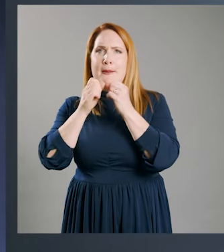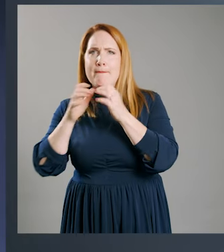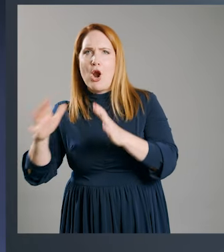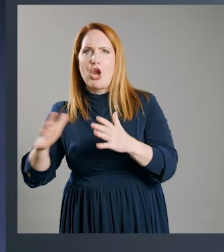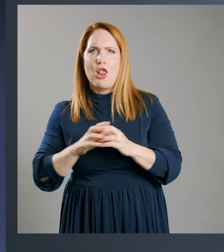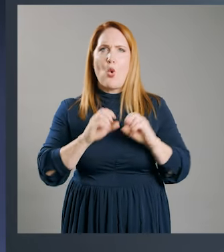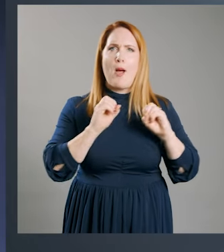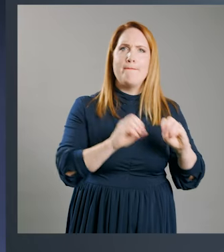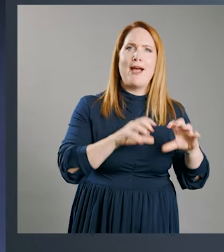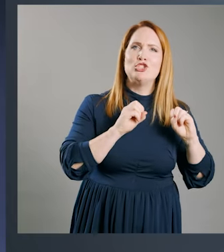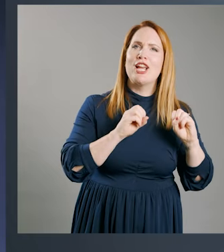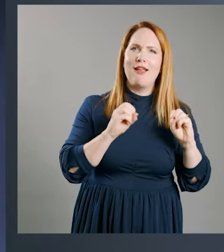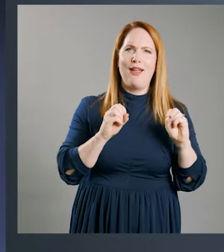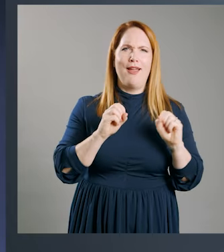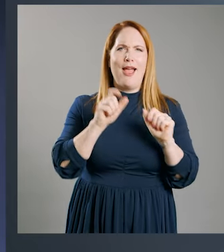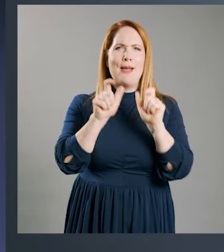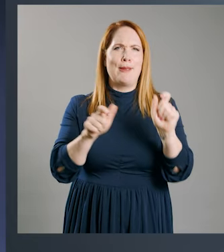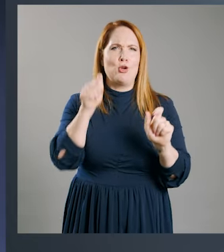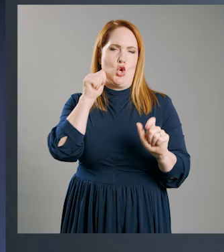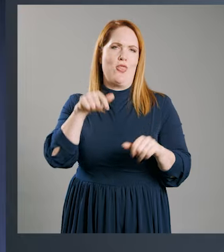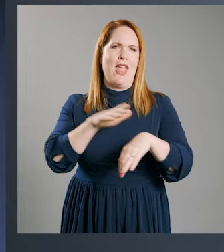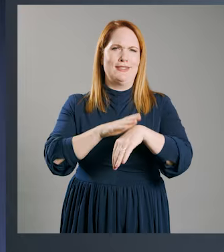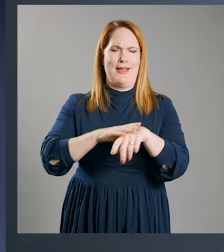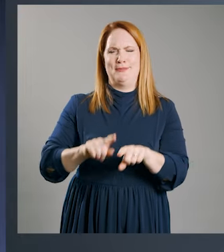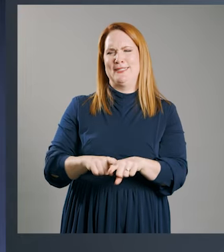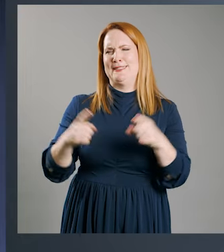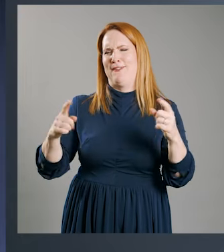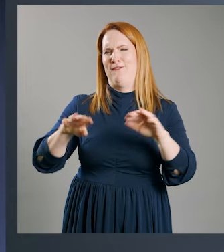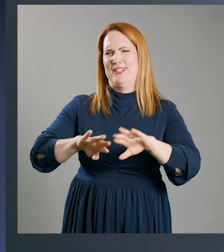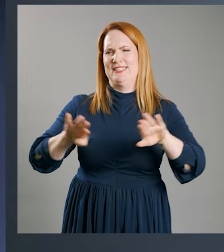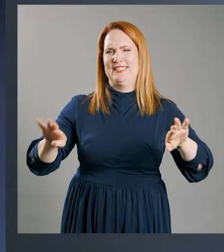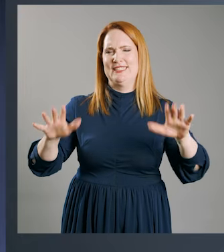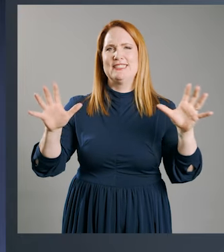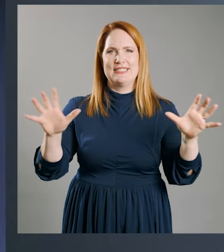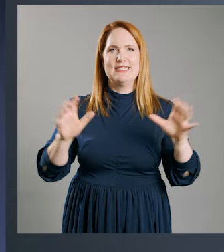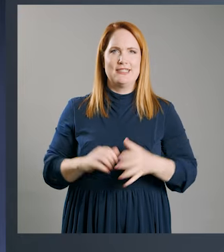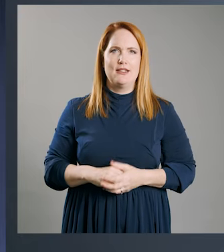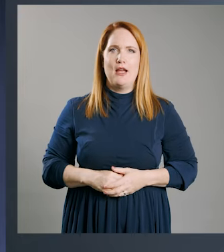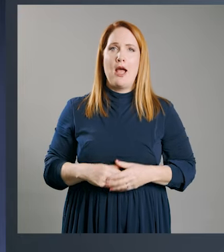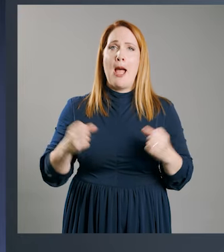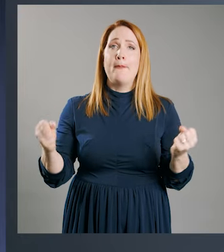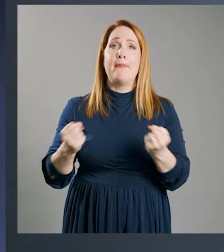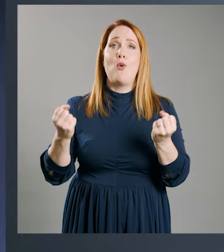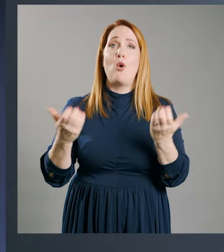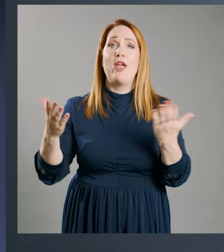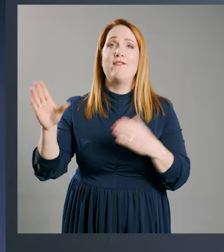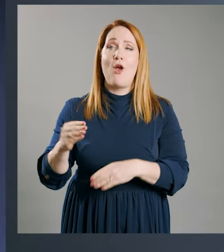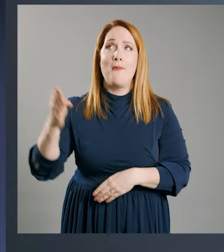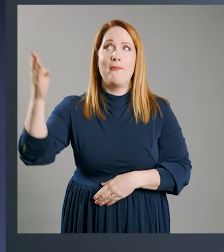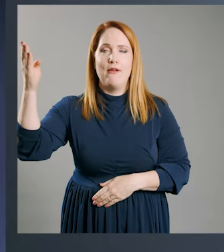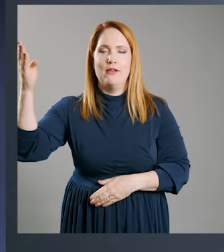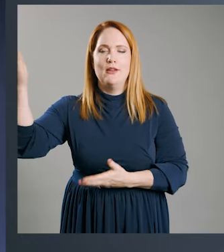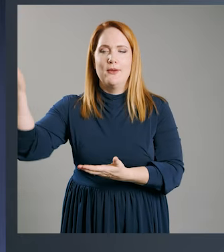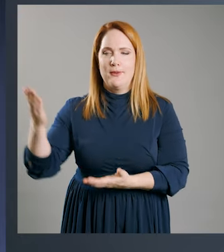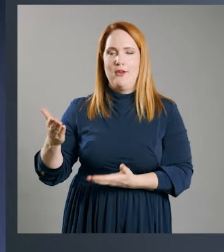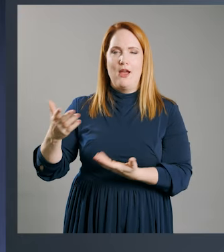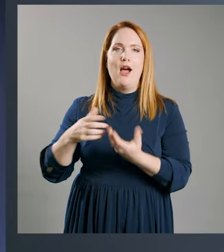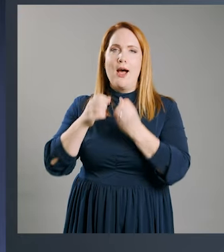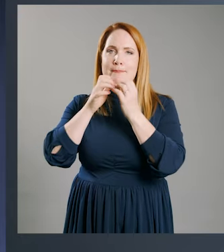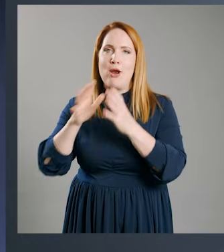miracles and magic, and the people of the day knew that difference. It all comes down to having a different source of power and a